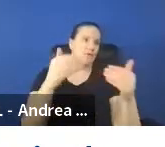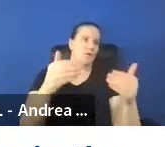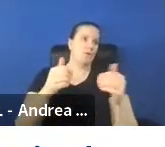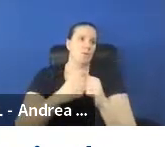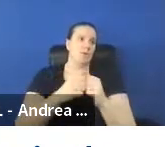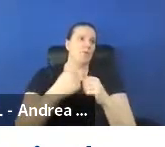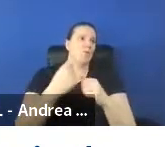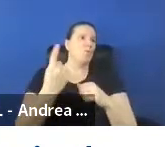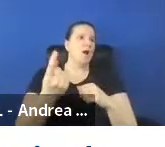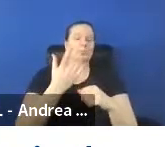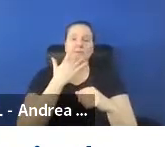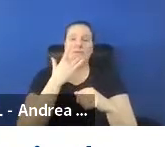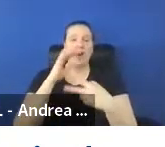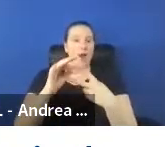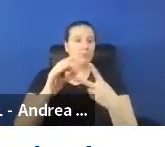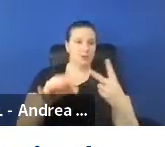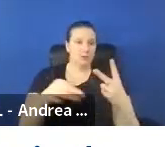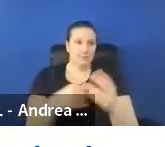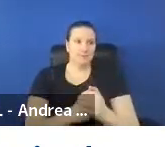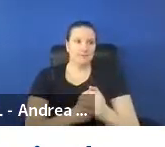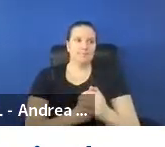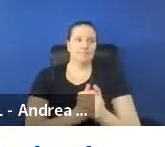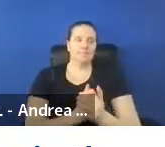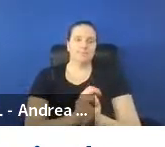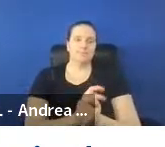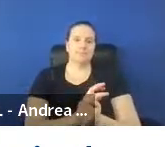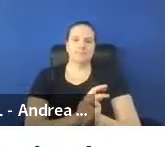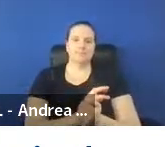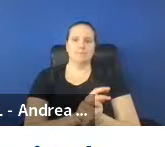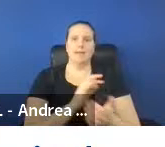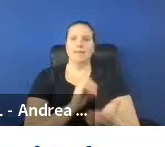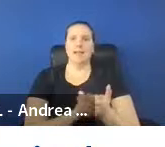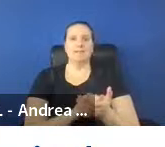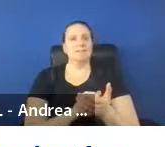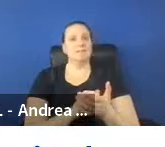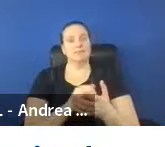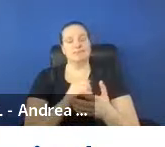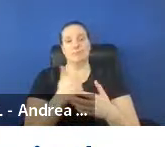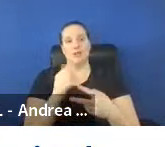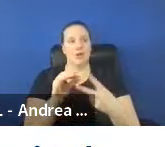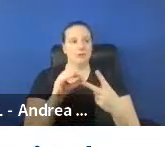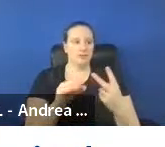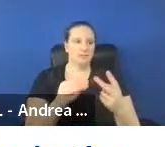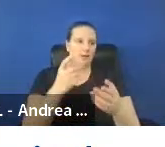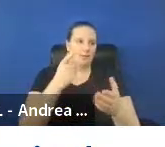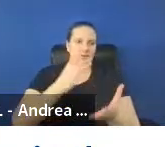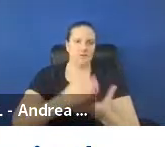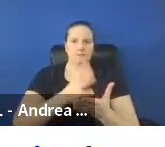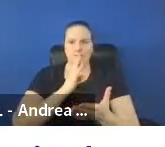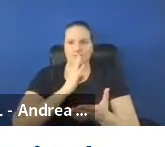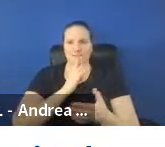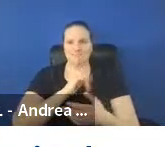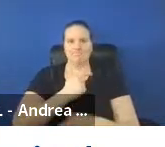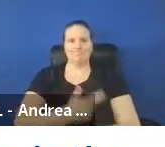one preferred option as the locally preferred alternative. I will stop talking.